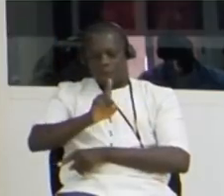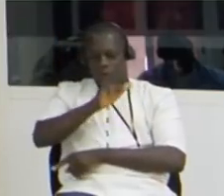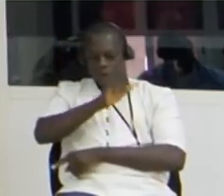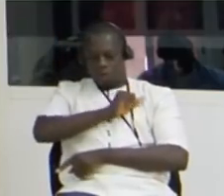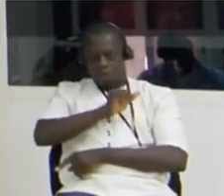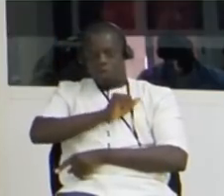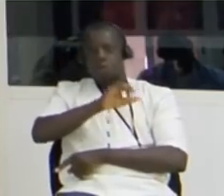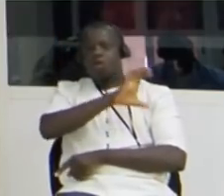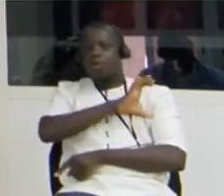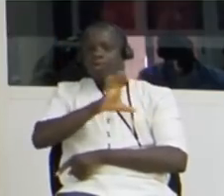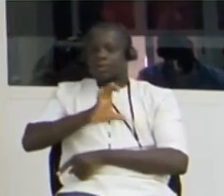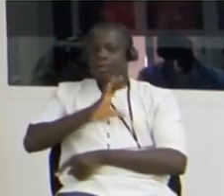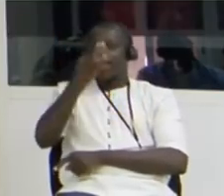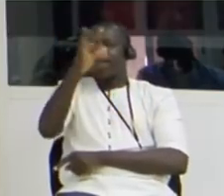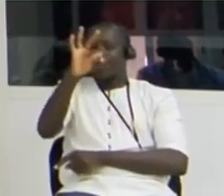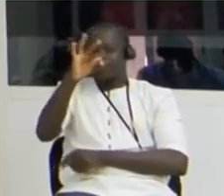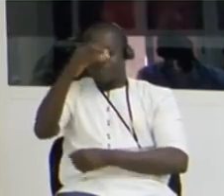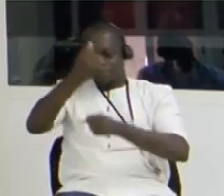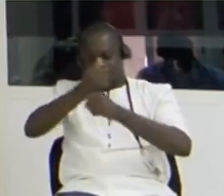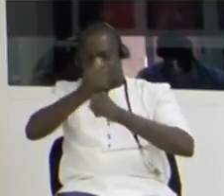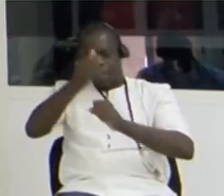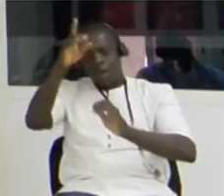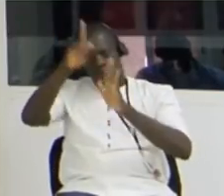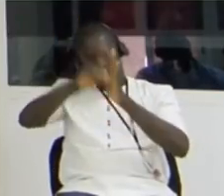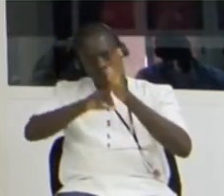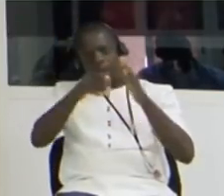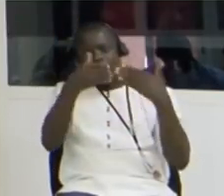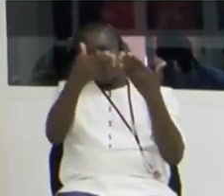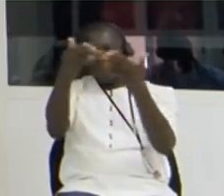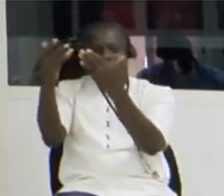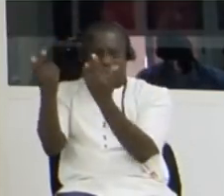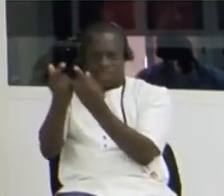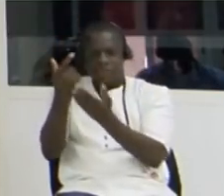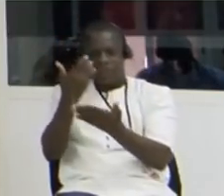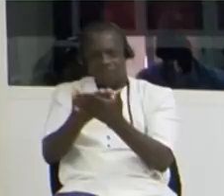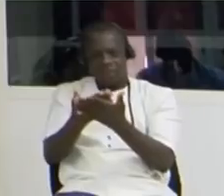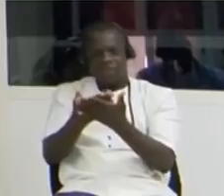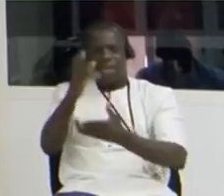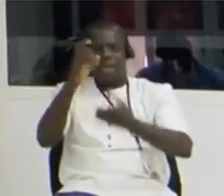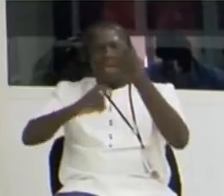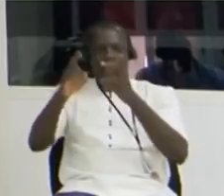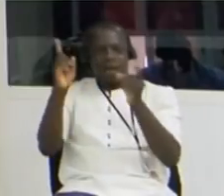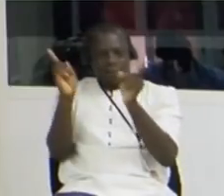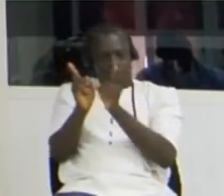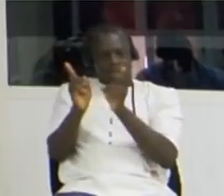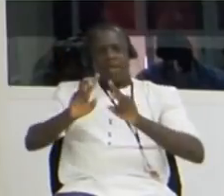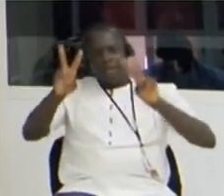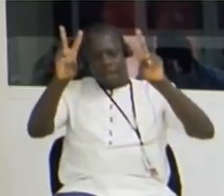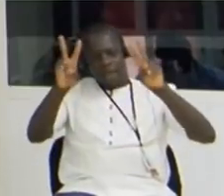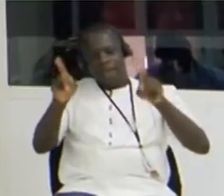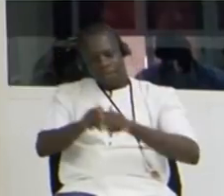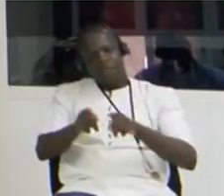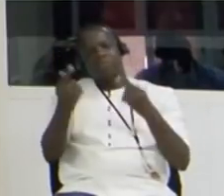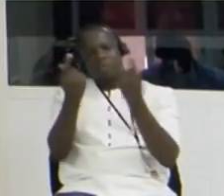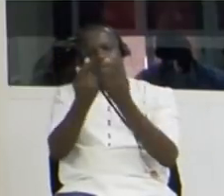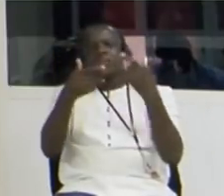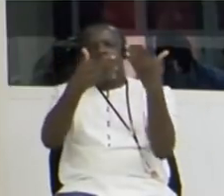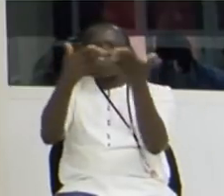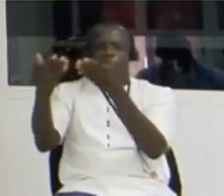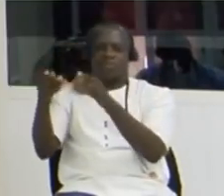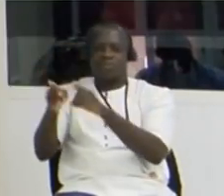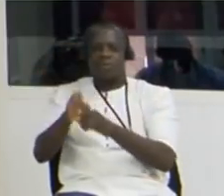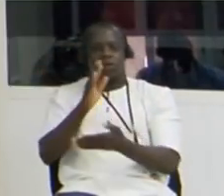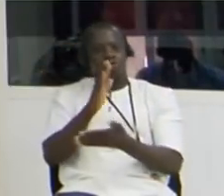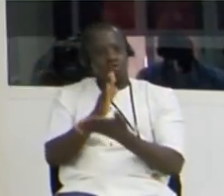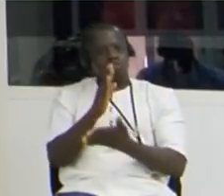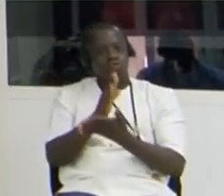courtesy calls are made, he also gives them gifts. But for this first edition, he said he was so happy with the